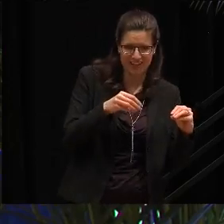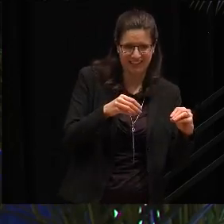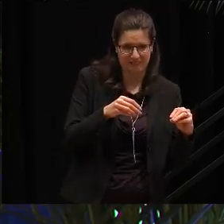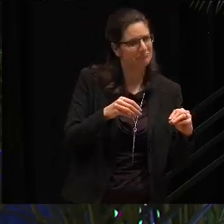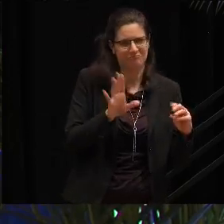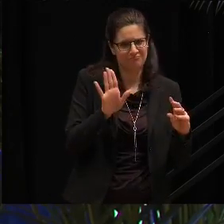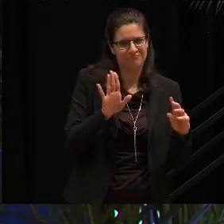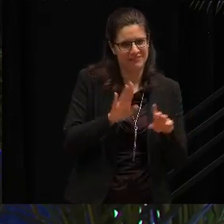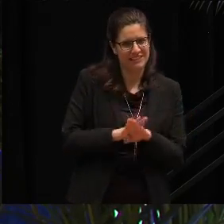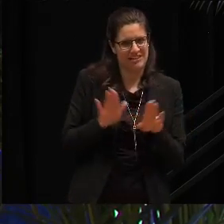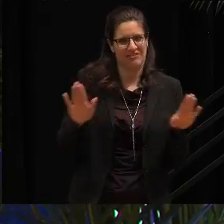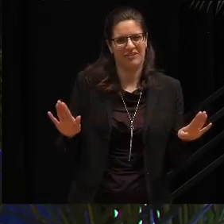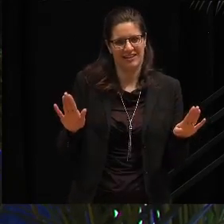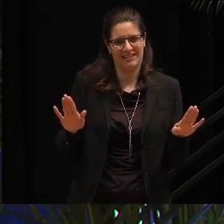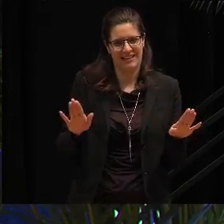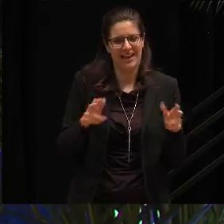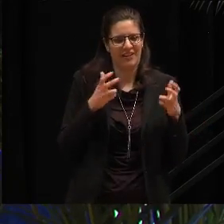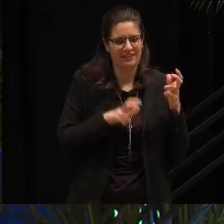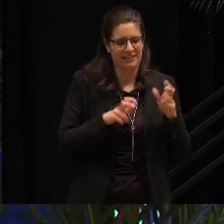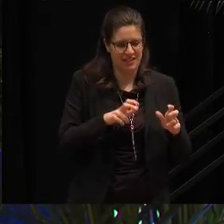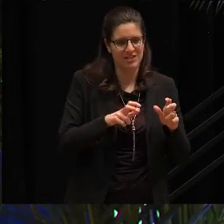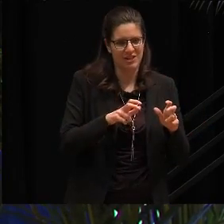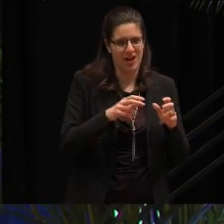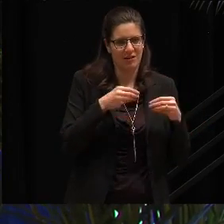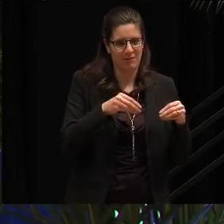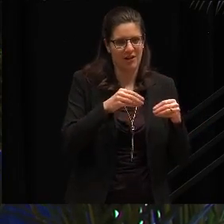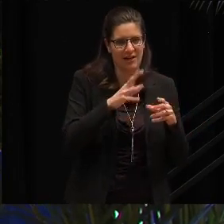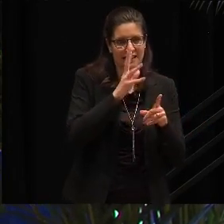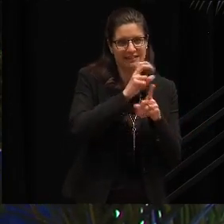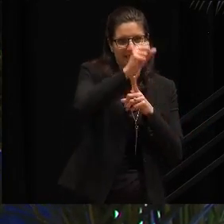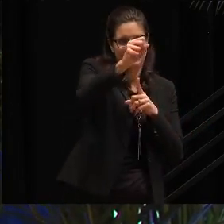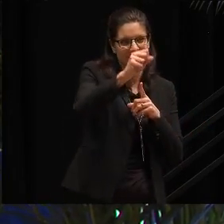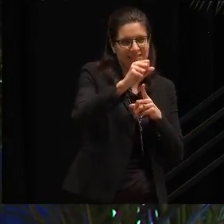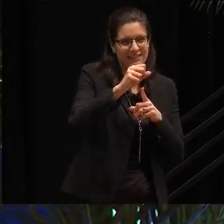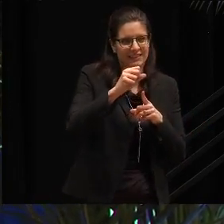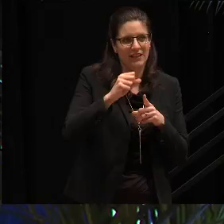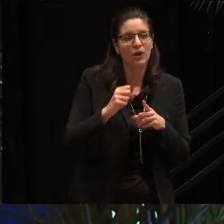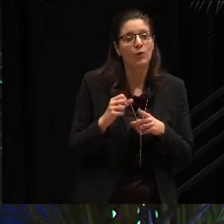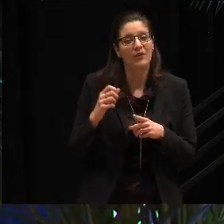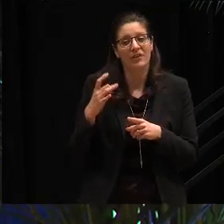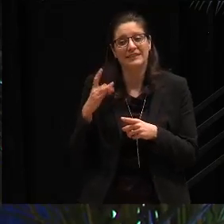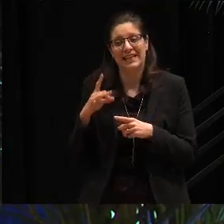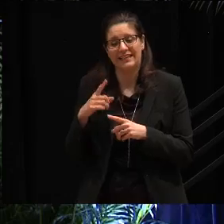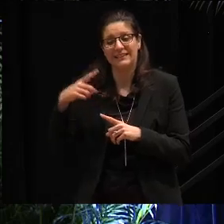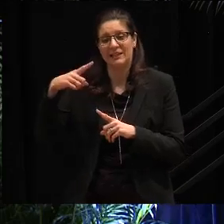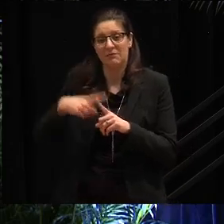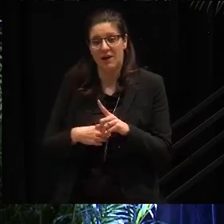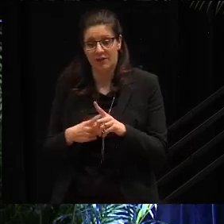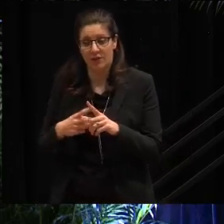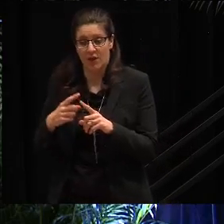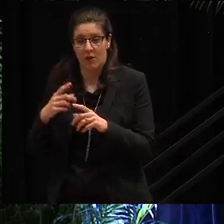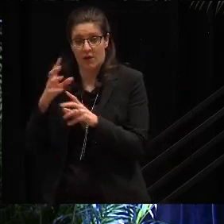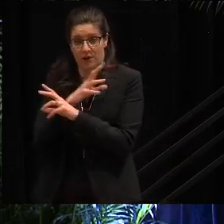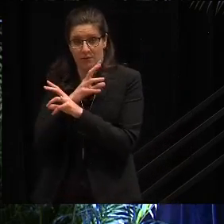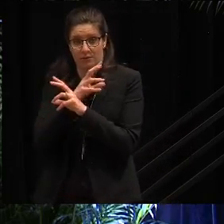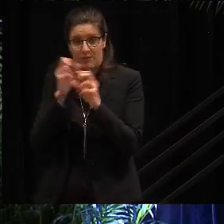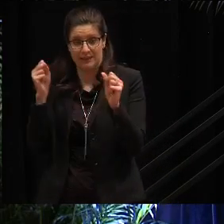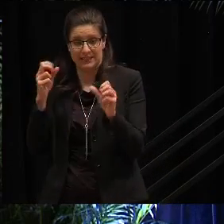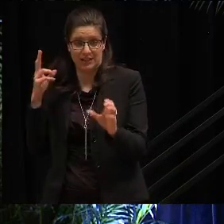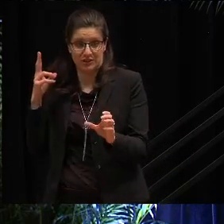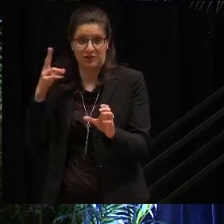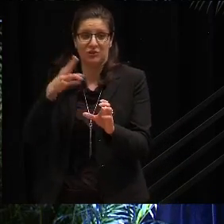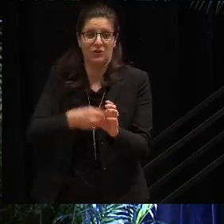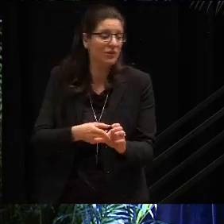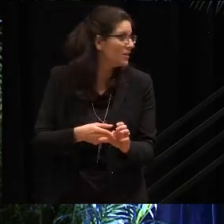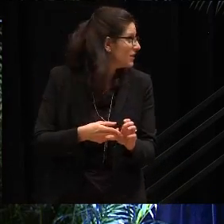and certainly the stock market's going gangbusters. There's an 18-month lag between the entrance of a president and the effect of any presidential initiatives. Yeah, this is on the Obama.